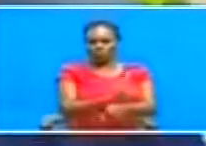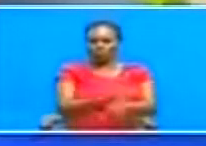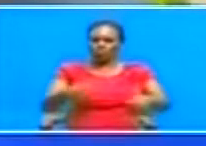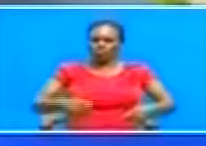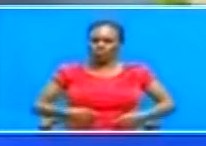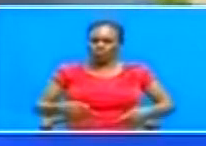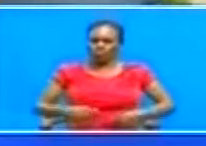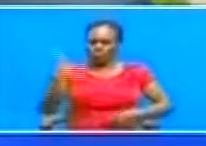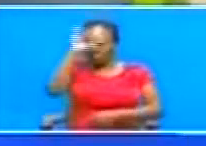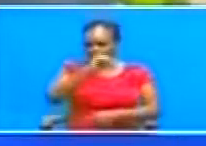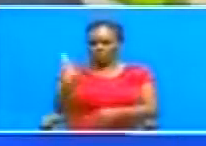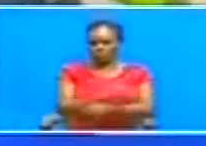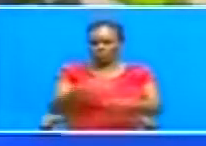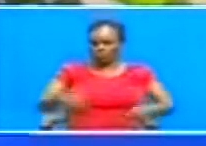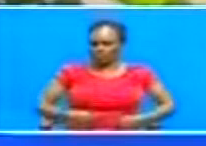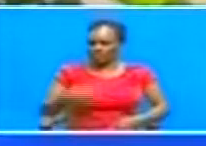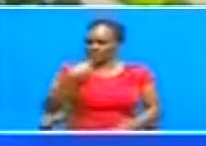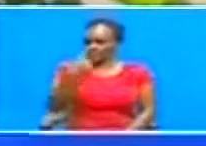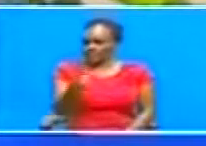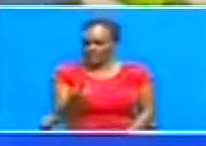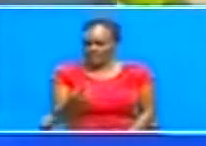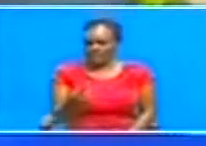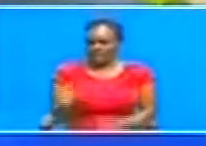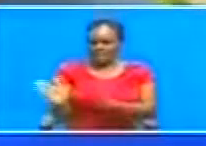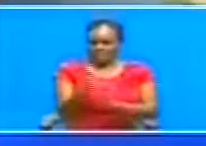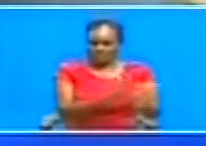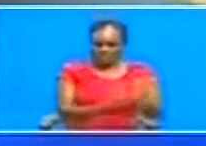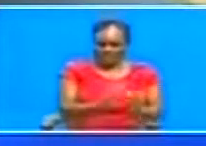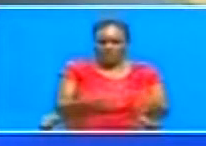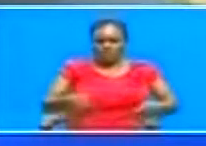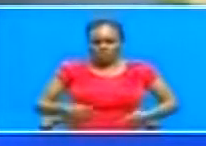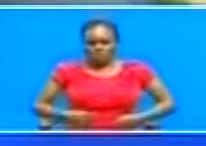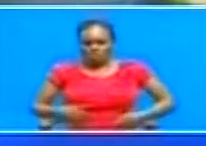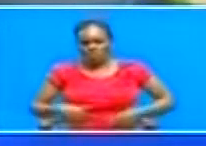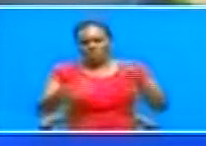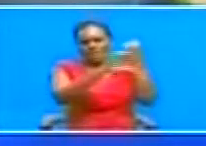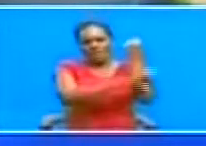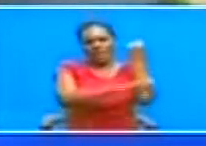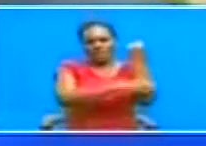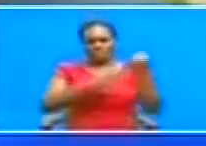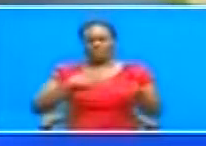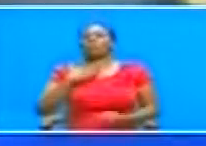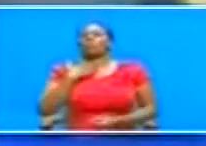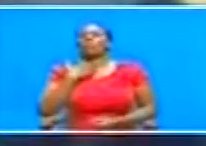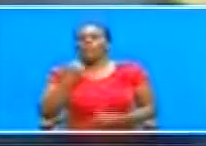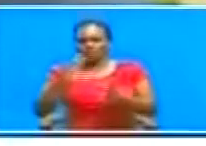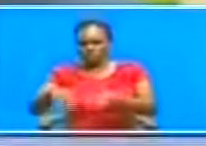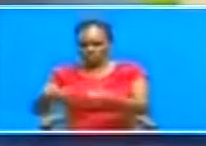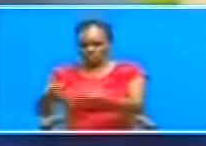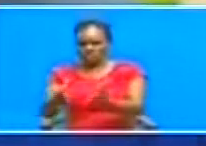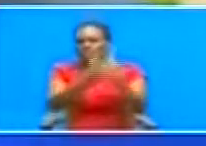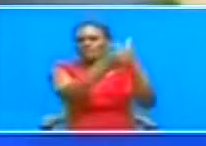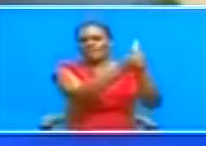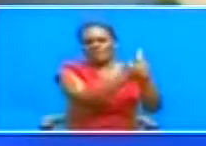vibaya. But we are telling them we are organizing the youth of our country. We want to equip them with